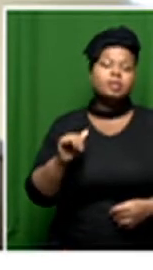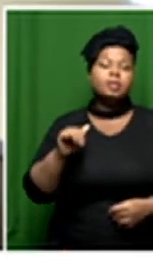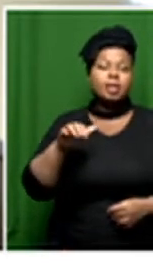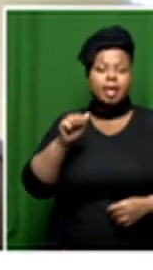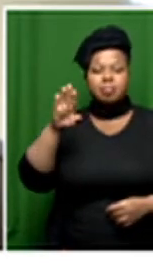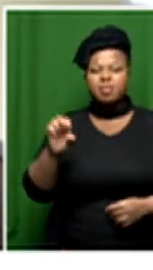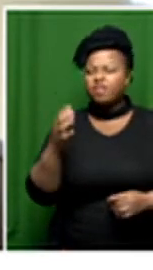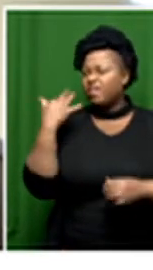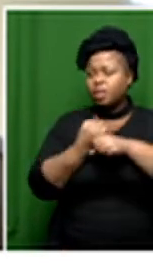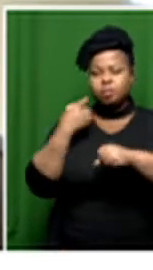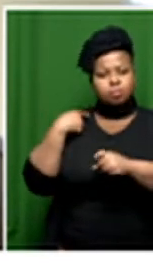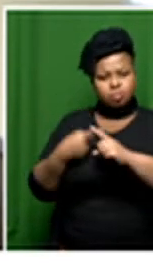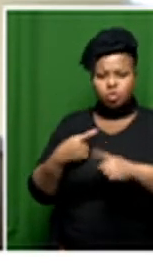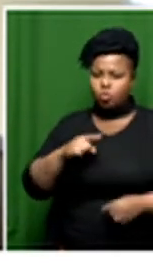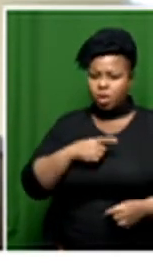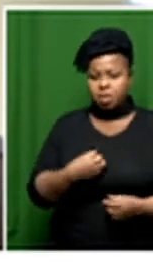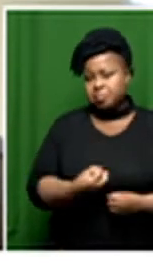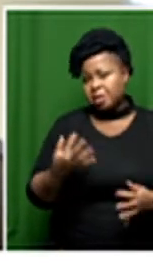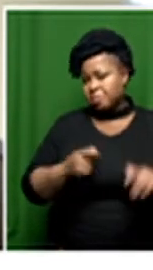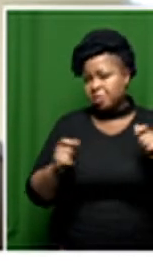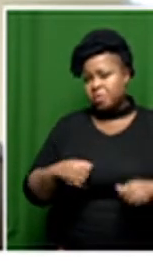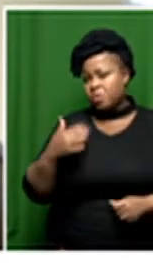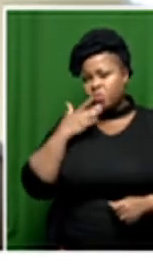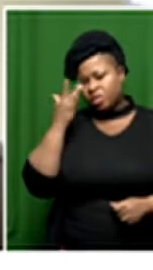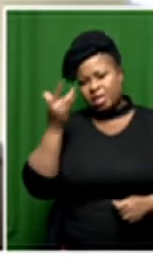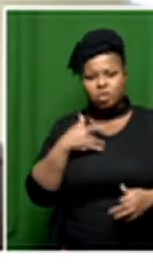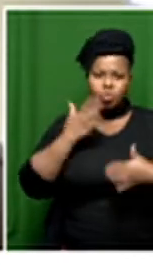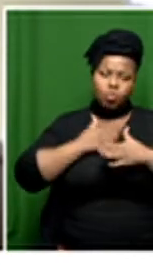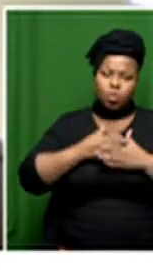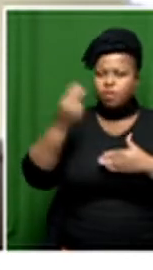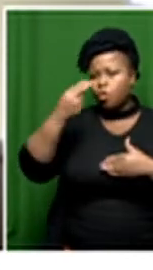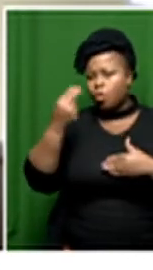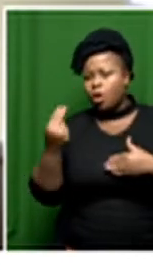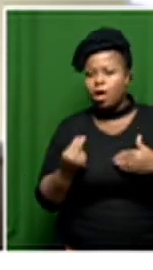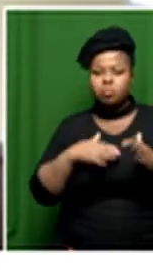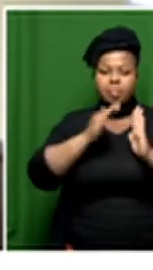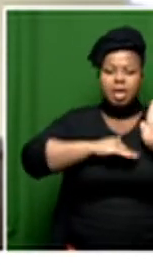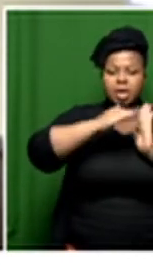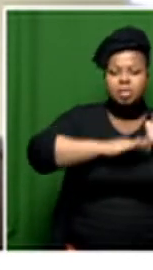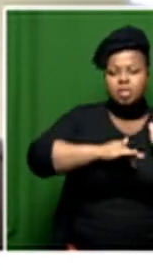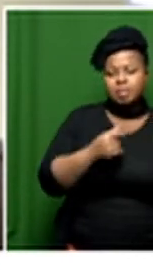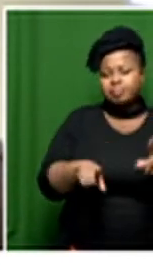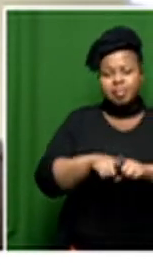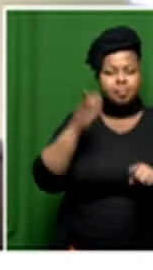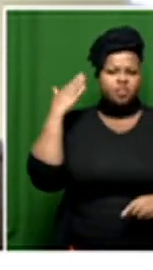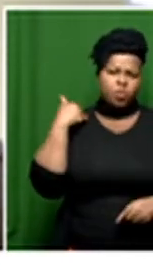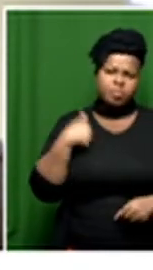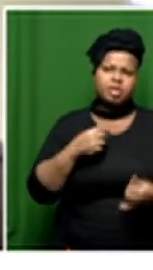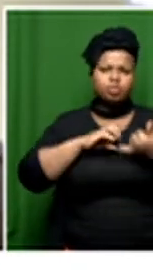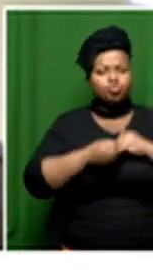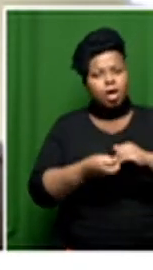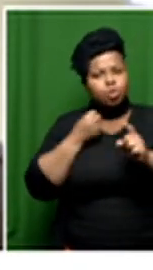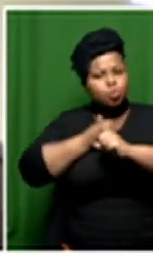weren't many people, I guess, that looked like me working in the industry and working in illustration, and it's something I tried to kind